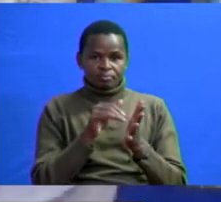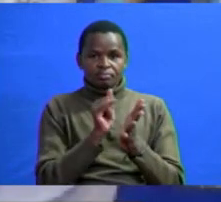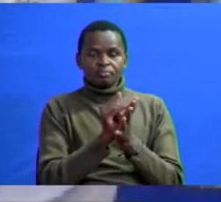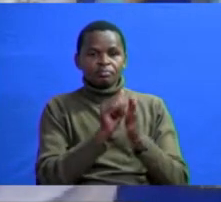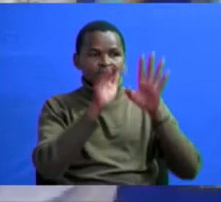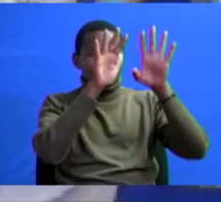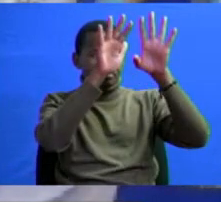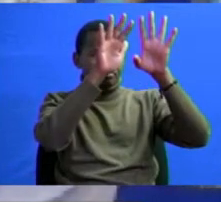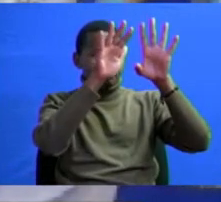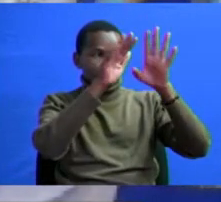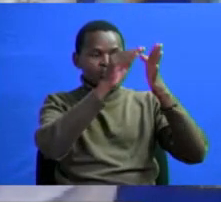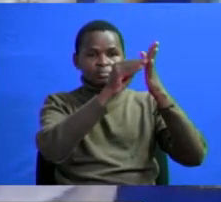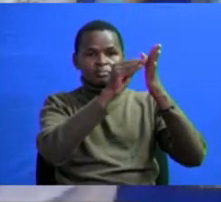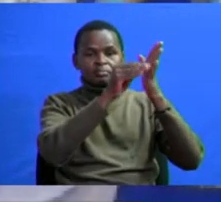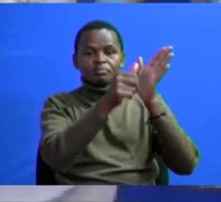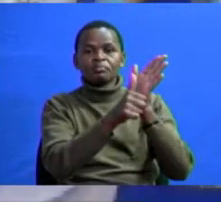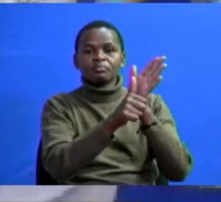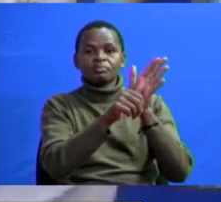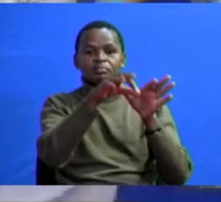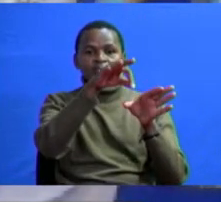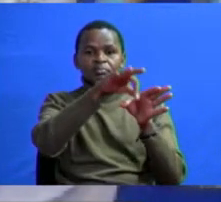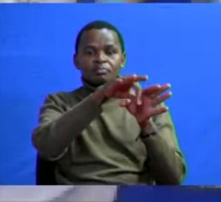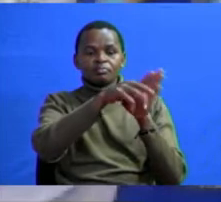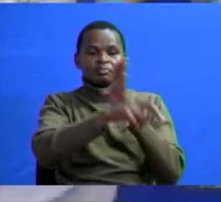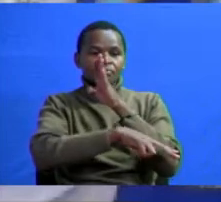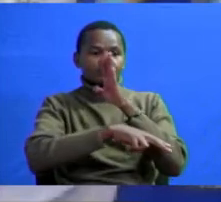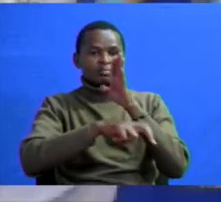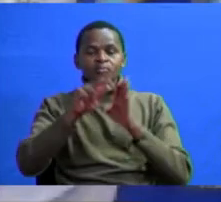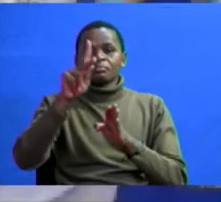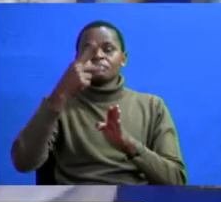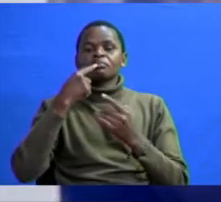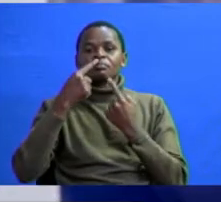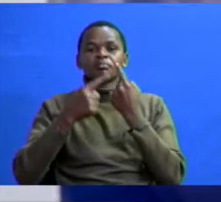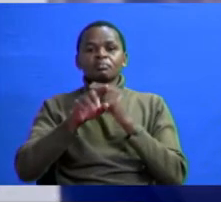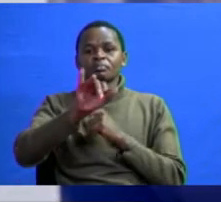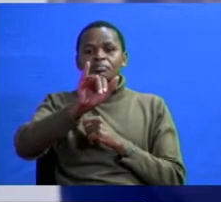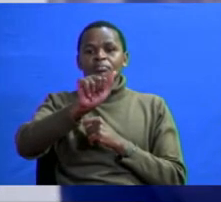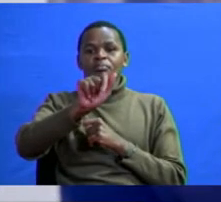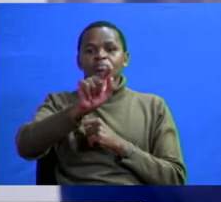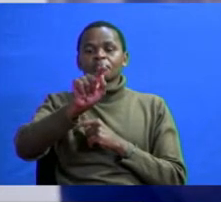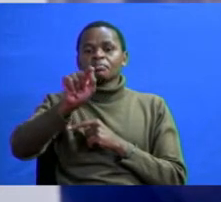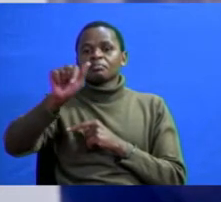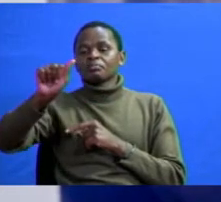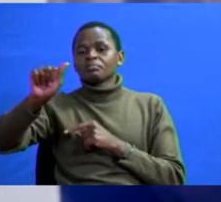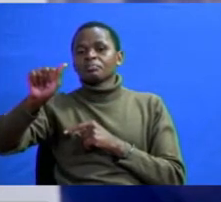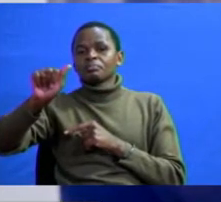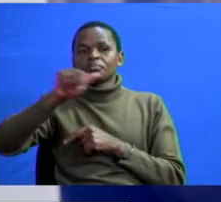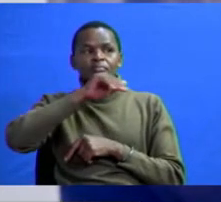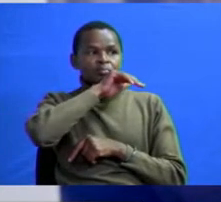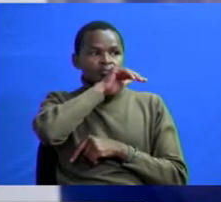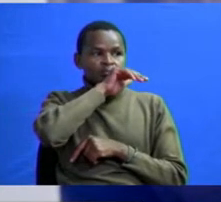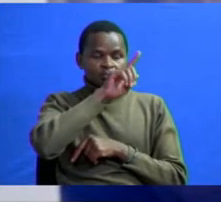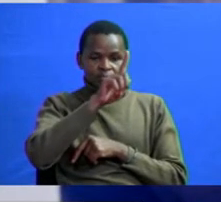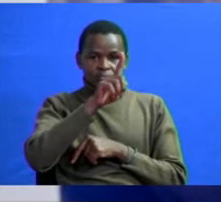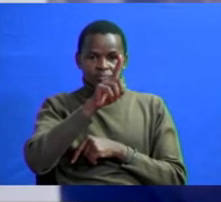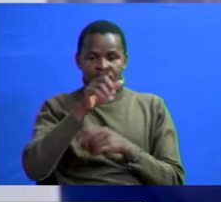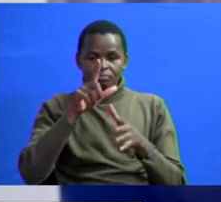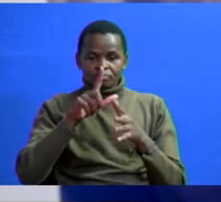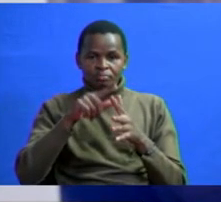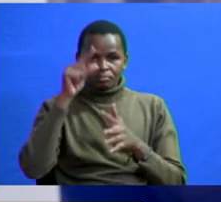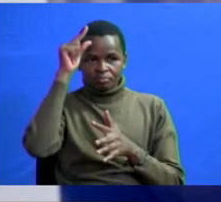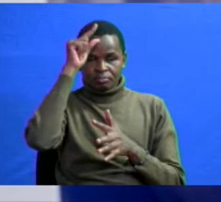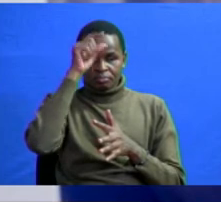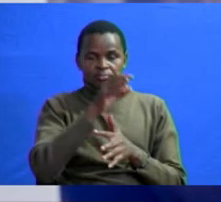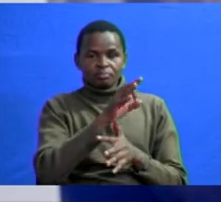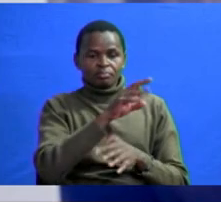urgent need to address the issues of election rigging in Kenya. Speaking in Yatta, Machakos County, Odinga accused the Kenya Kwanza government